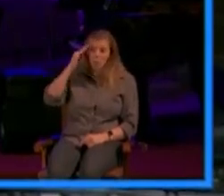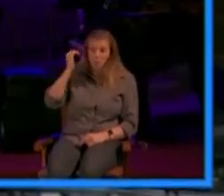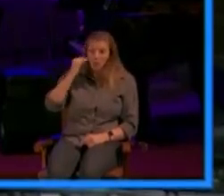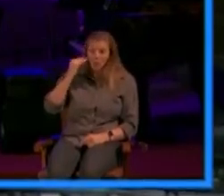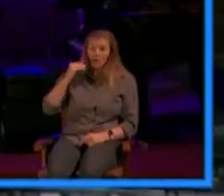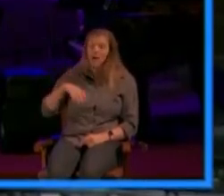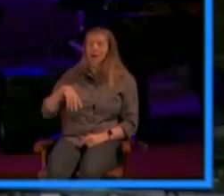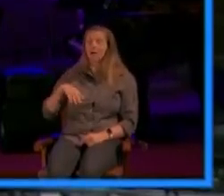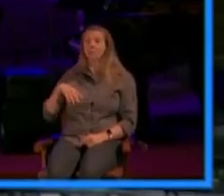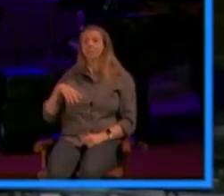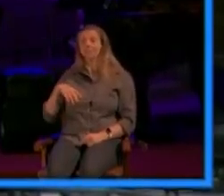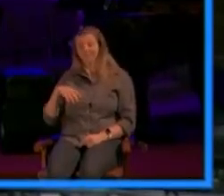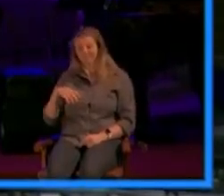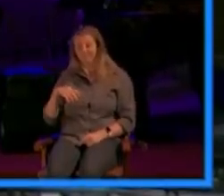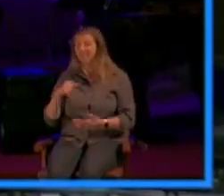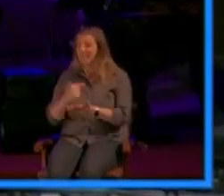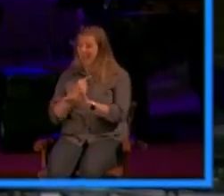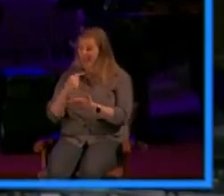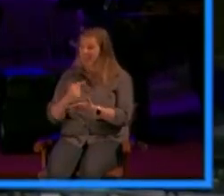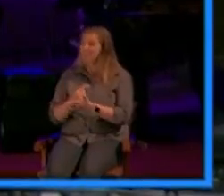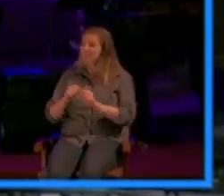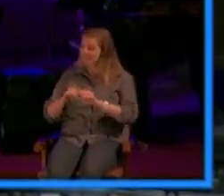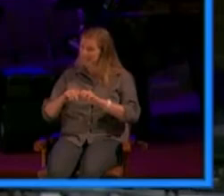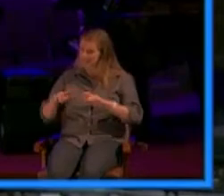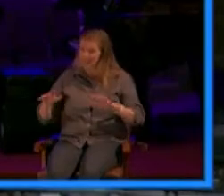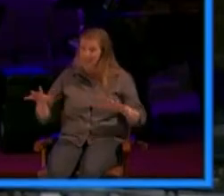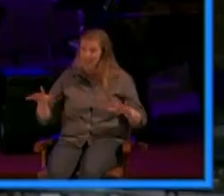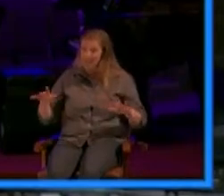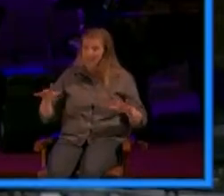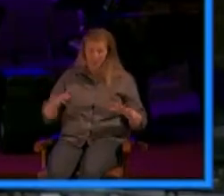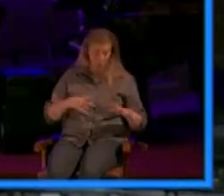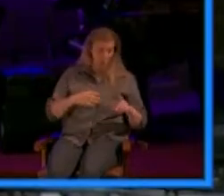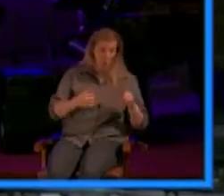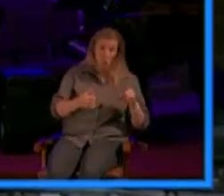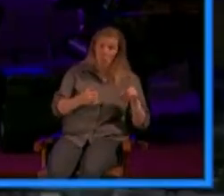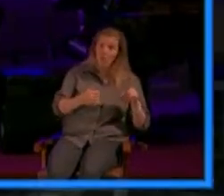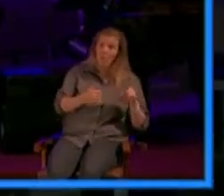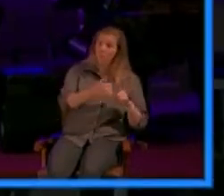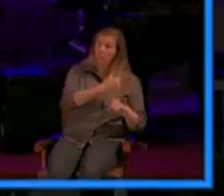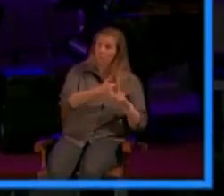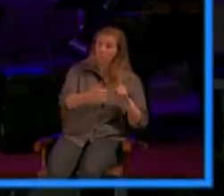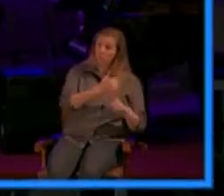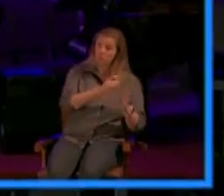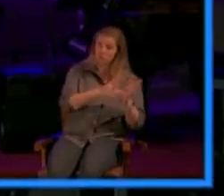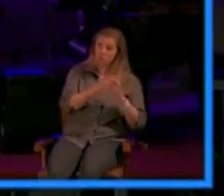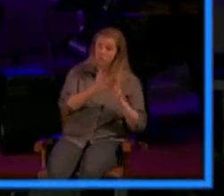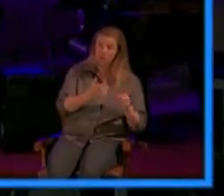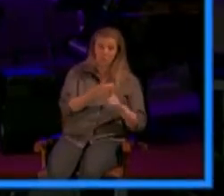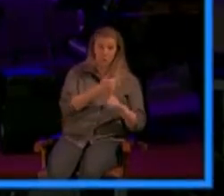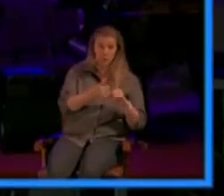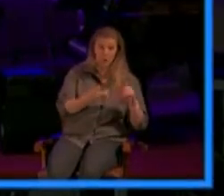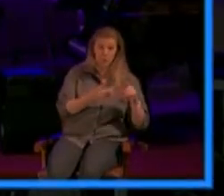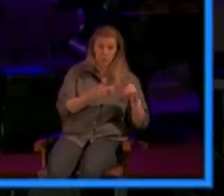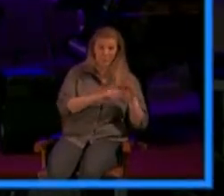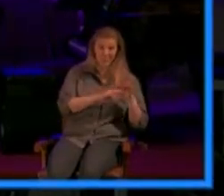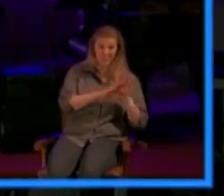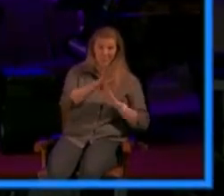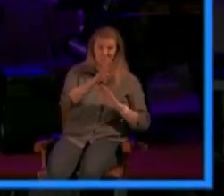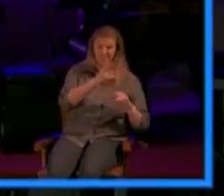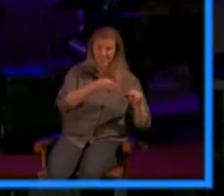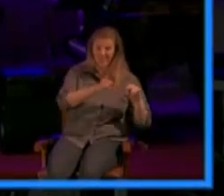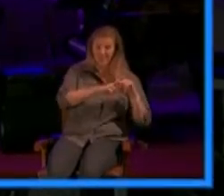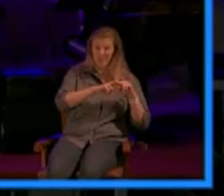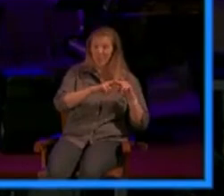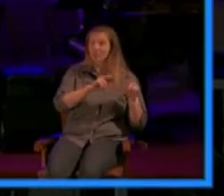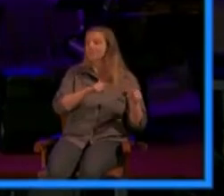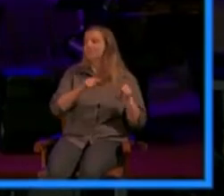time persecution increases, so does evangelism. As a matter of fact, sadly,